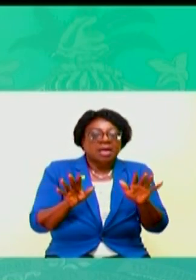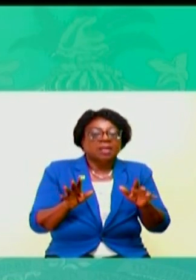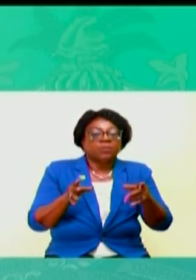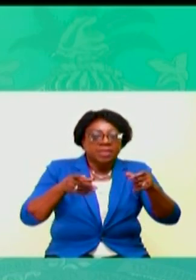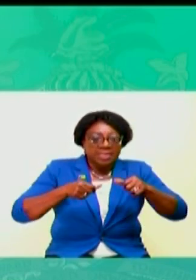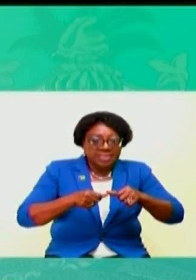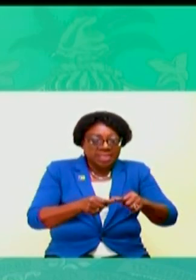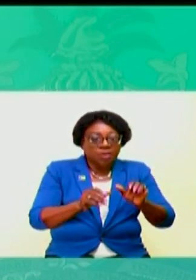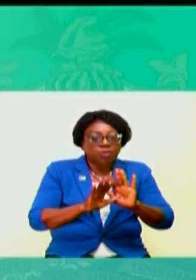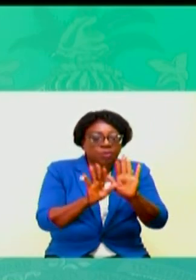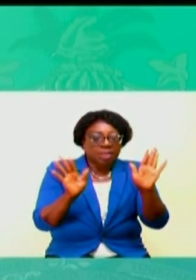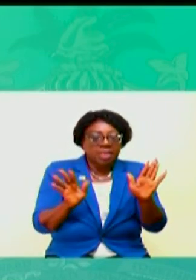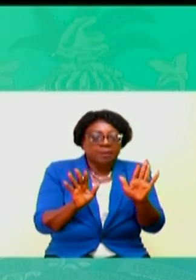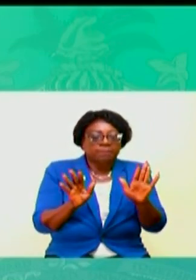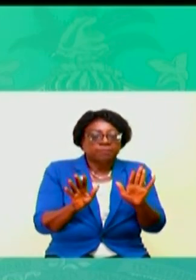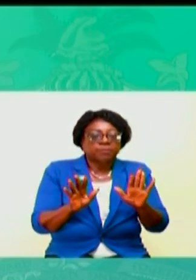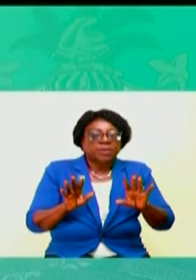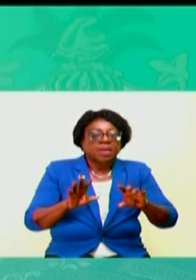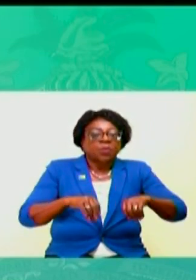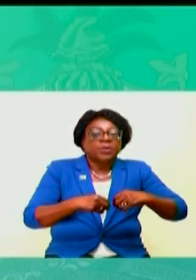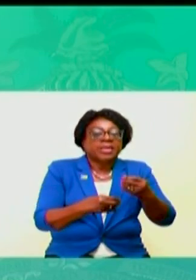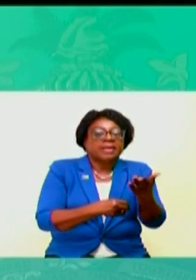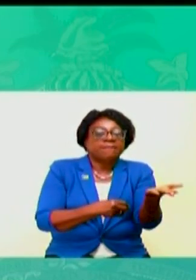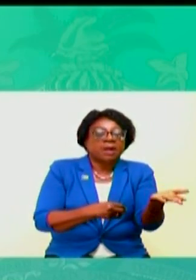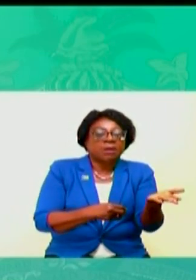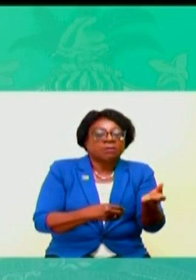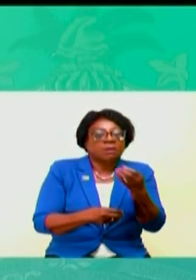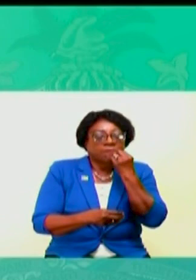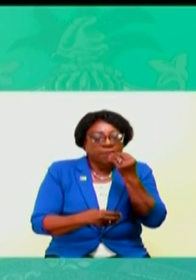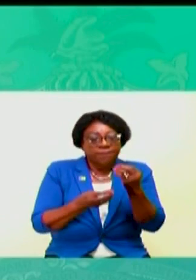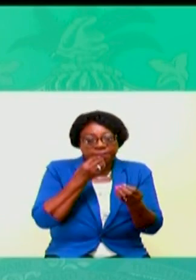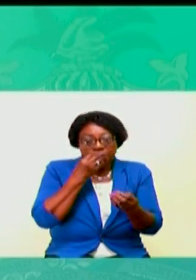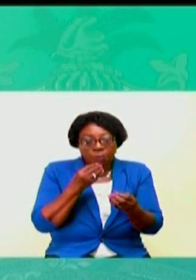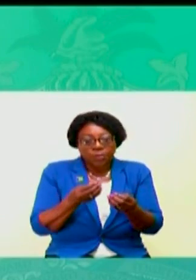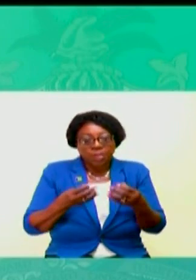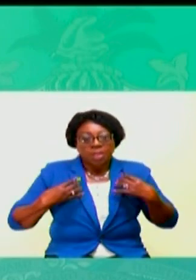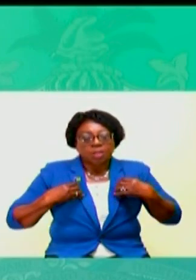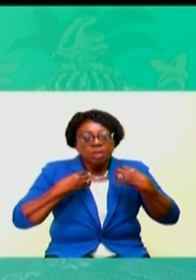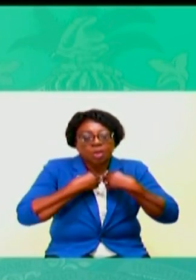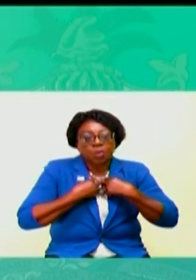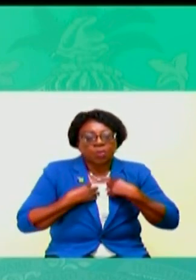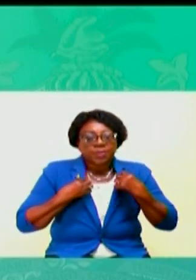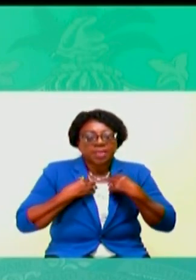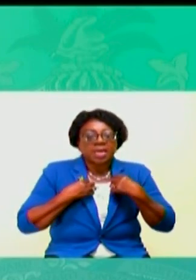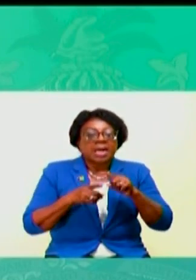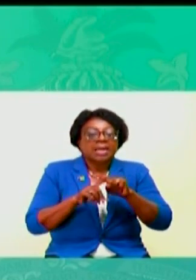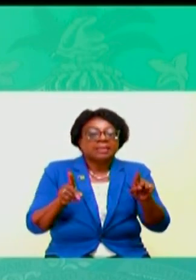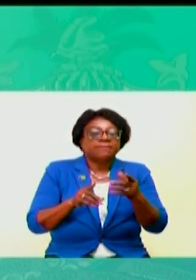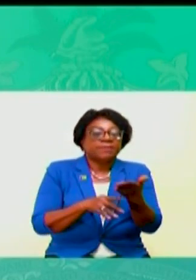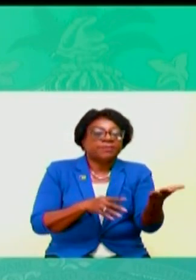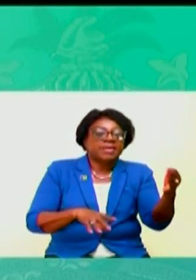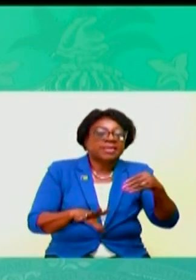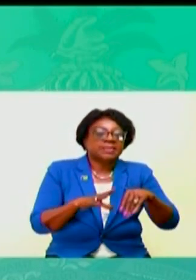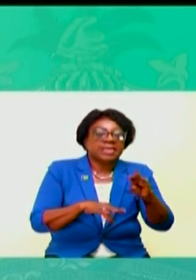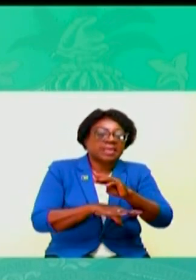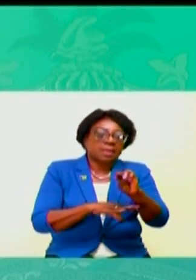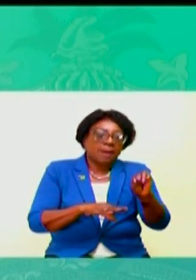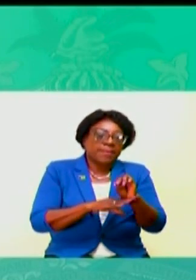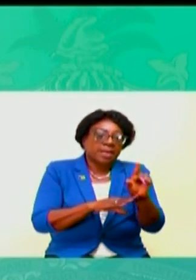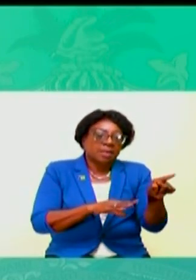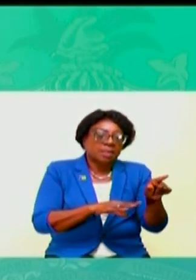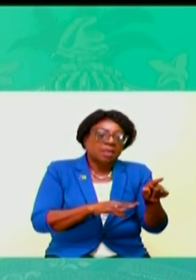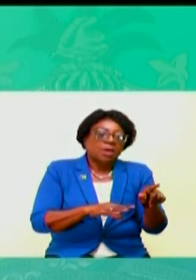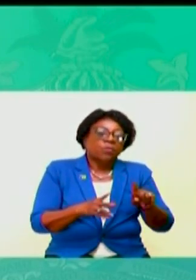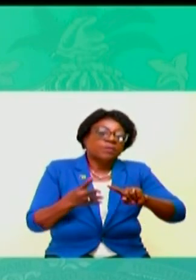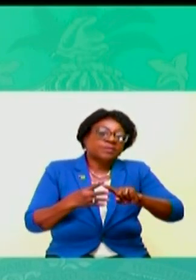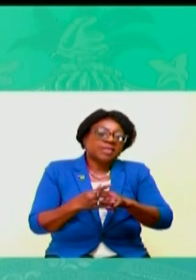distribute food vouchers, clothing, and other basic necessities to residents of Carmichael. We have commenced outreach program